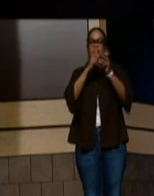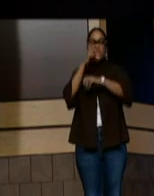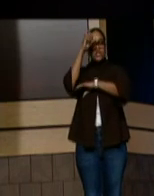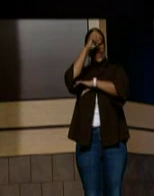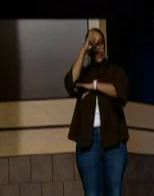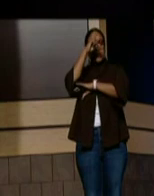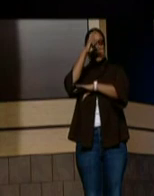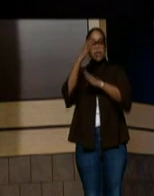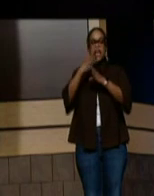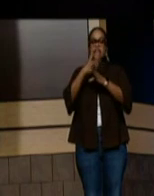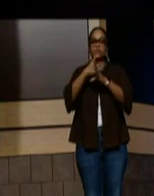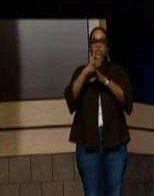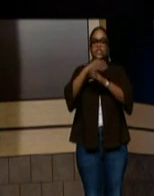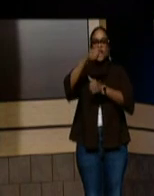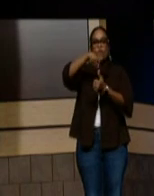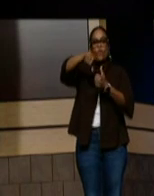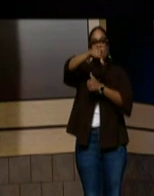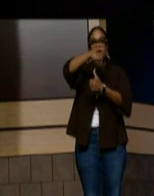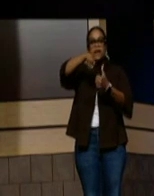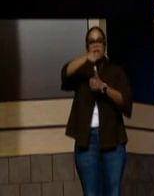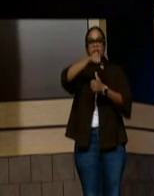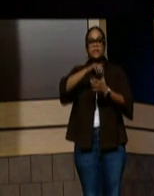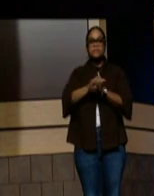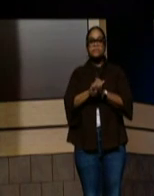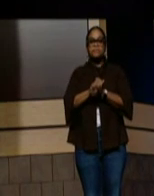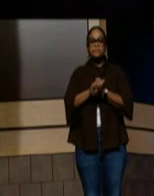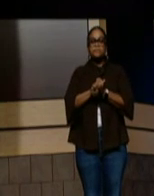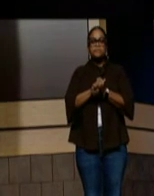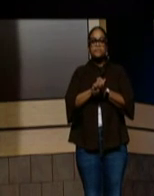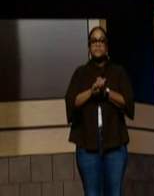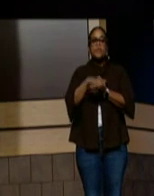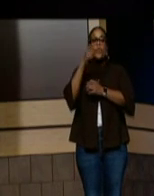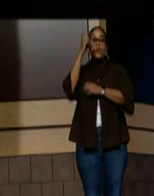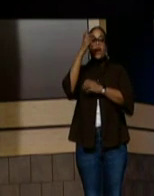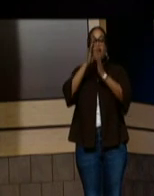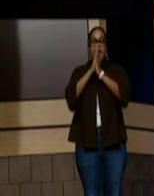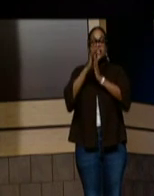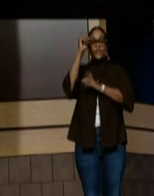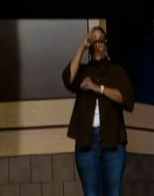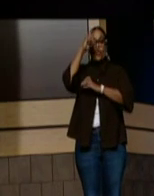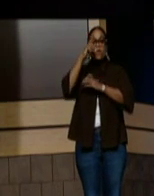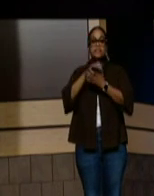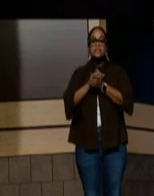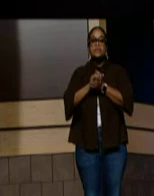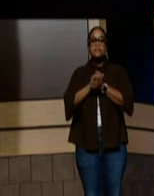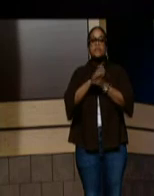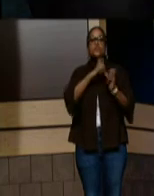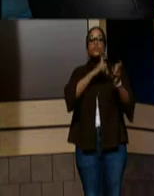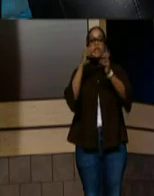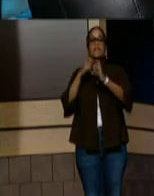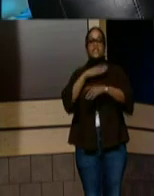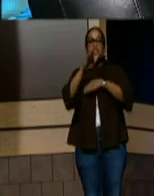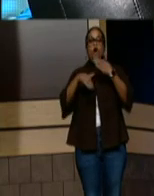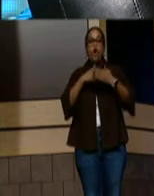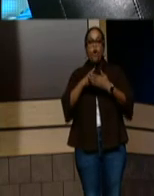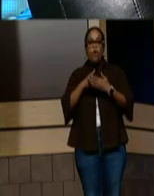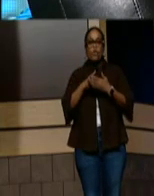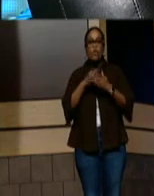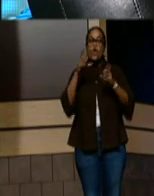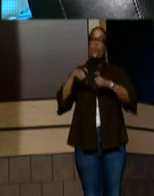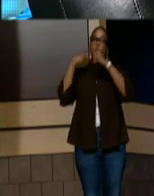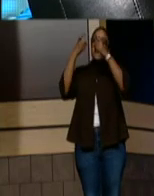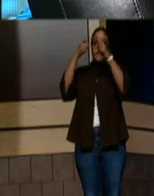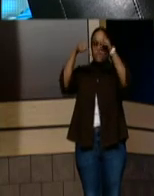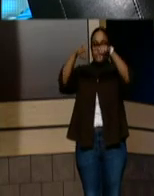we share one with another. You said if we desired wisdom to ask of you, and you will give it to all men liberally. So we give you